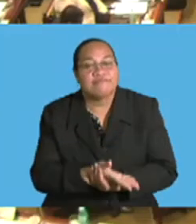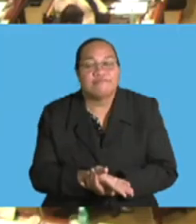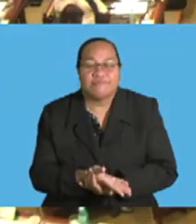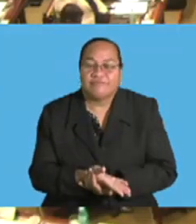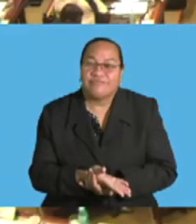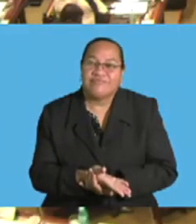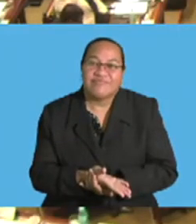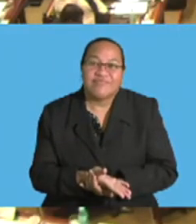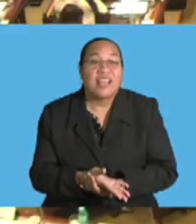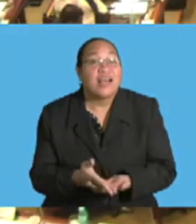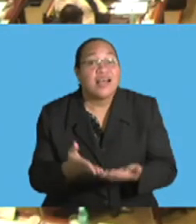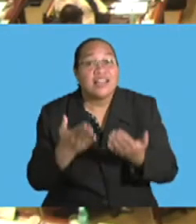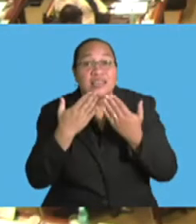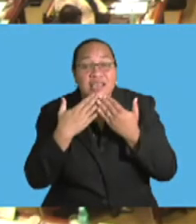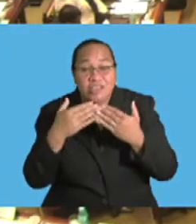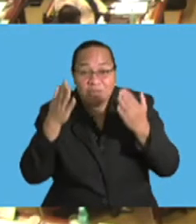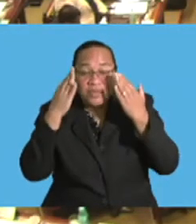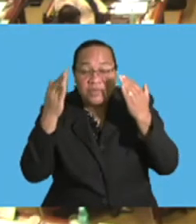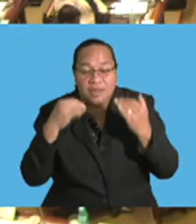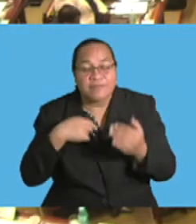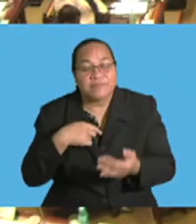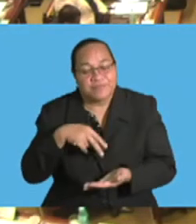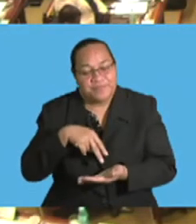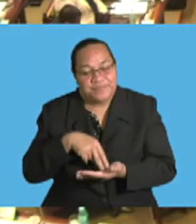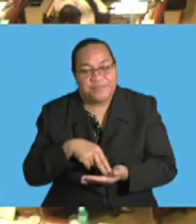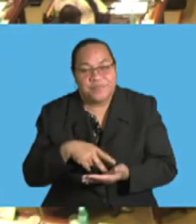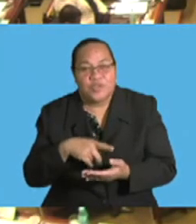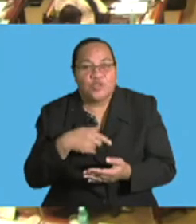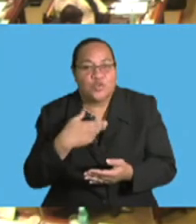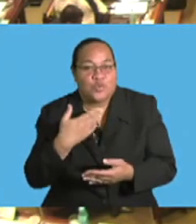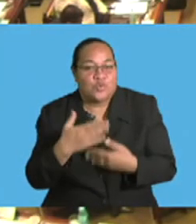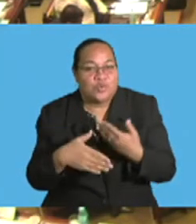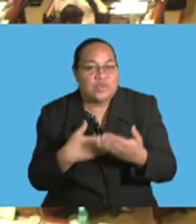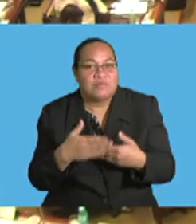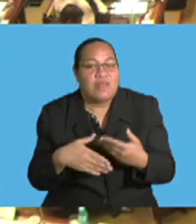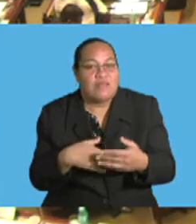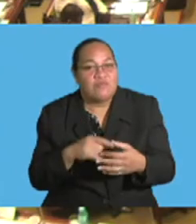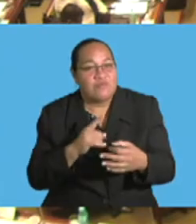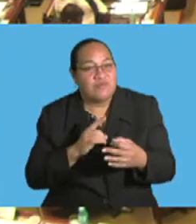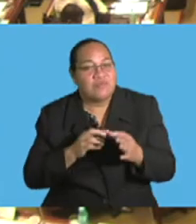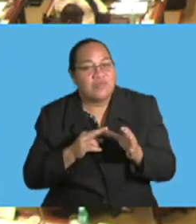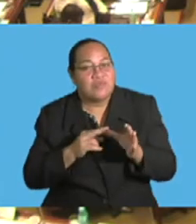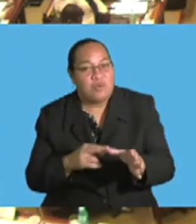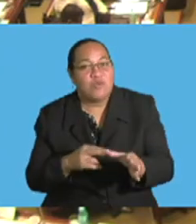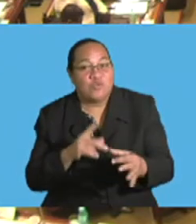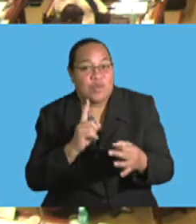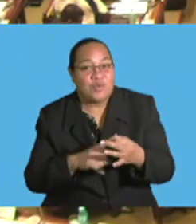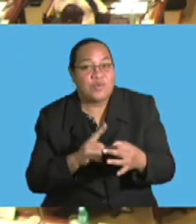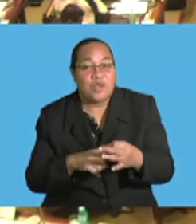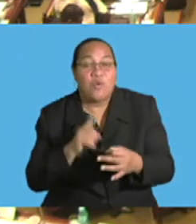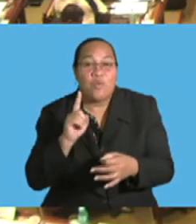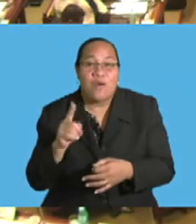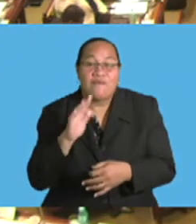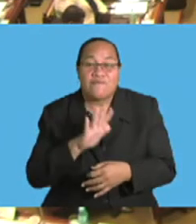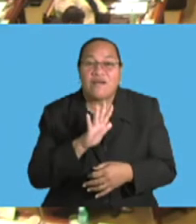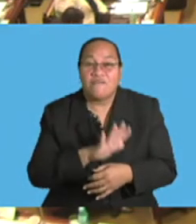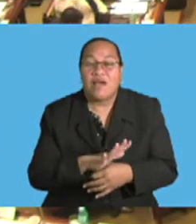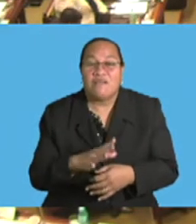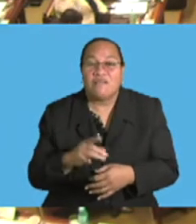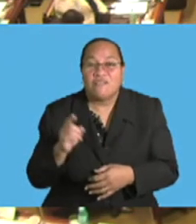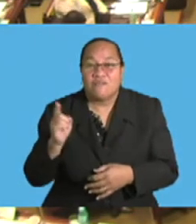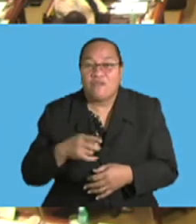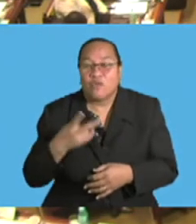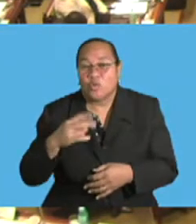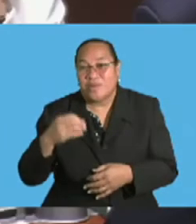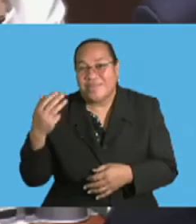Thank you, Mr. Speaker. Mr. Speaker, I rise to respond to the oral question number 155 of 2019 that was asked by